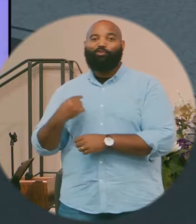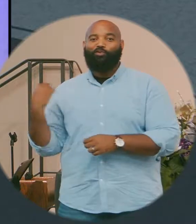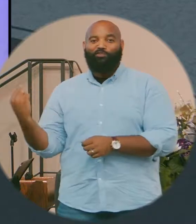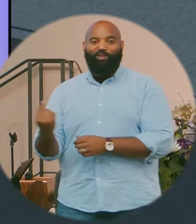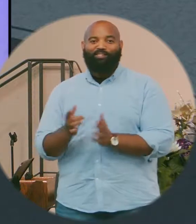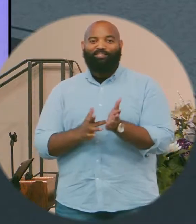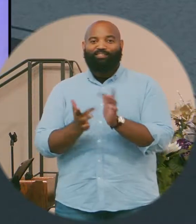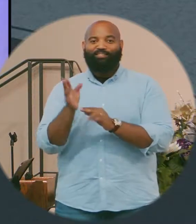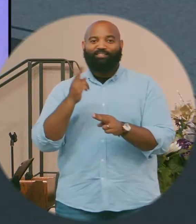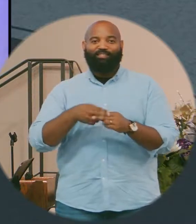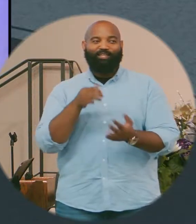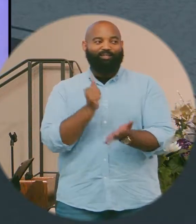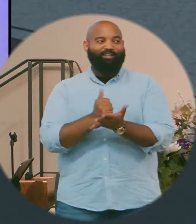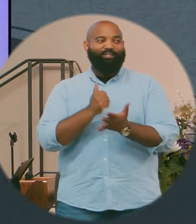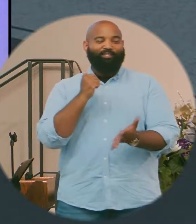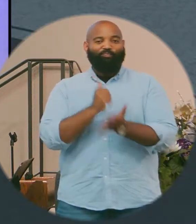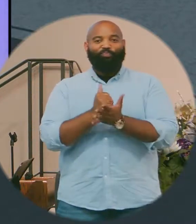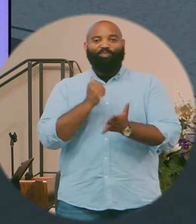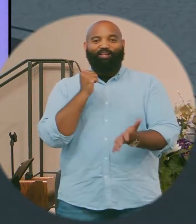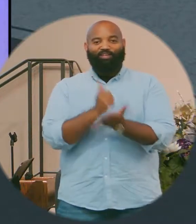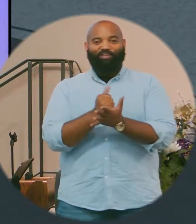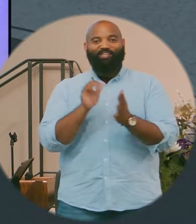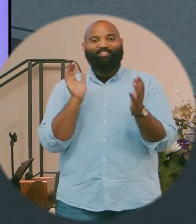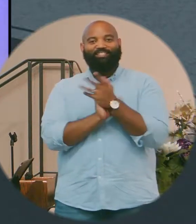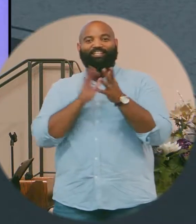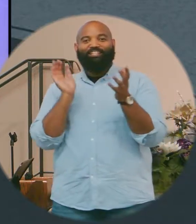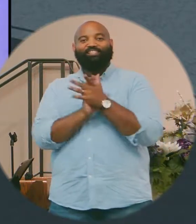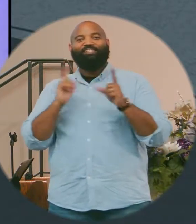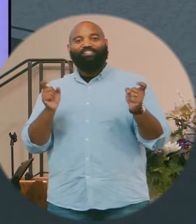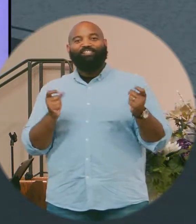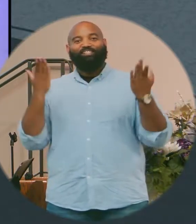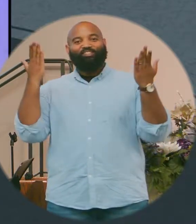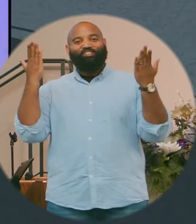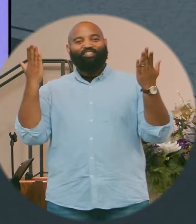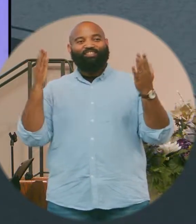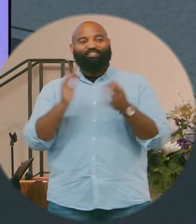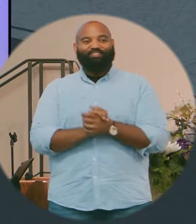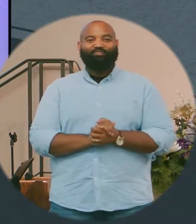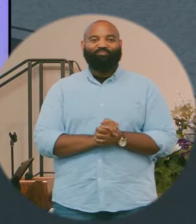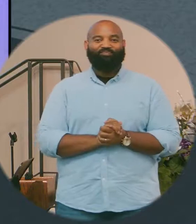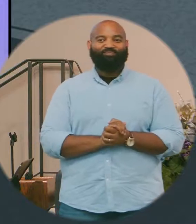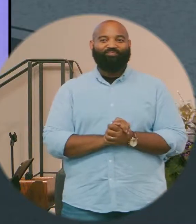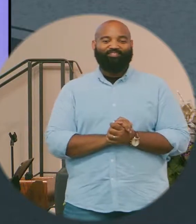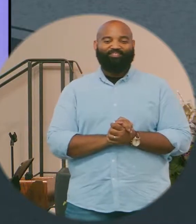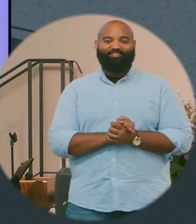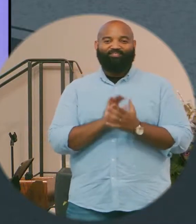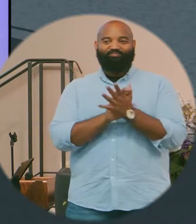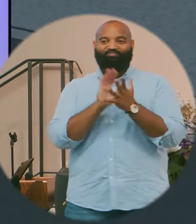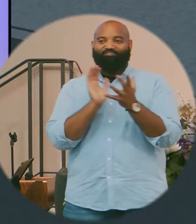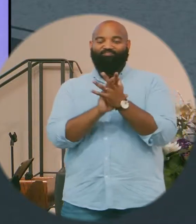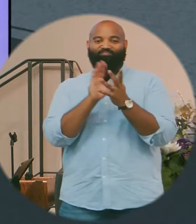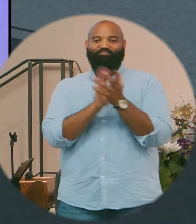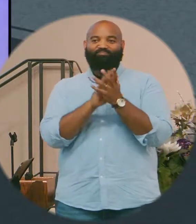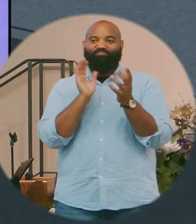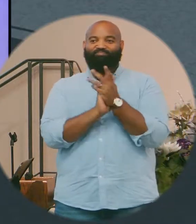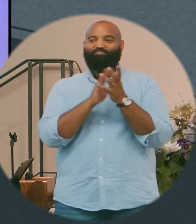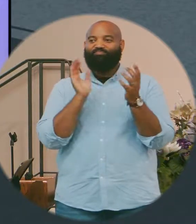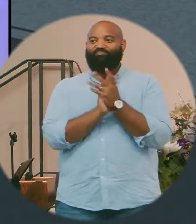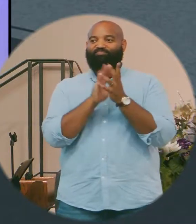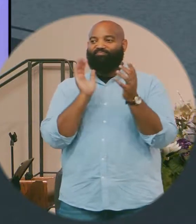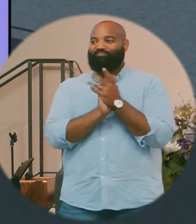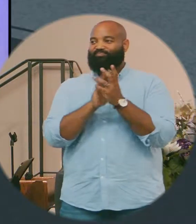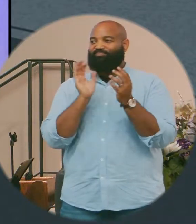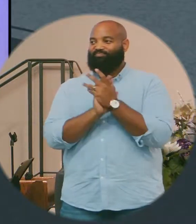name, amen and amen. Hallelujah. Put your hands together. Come on, put your hands together. The praise team did a